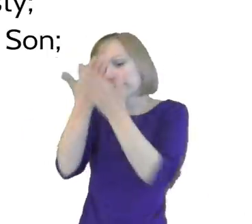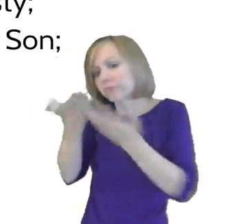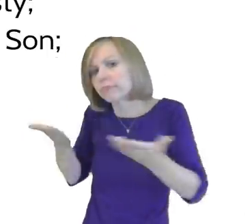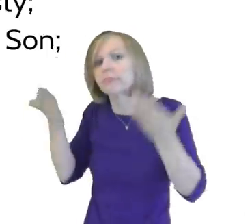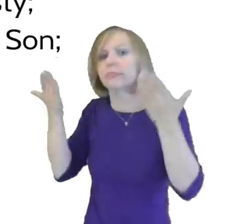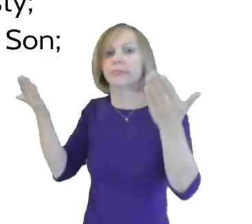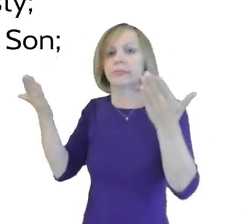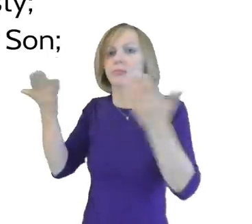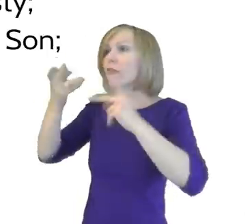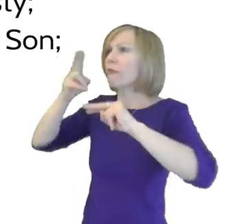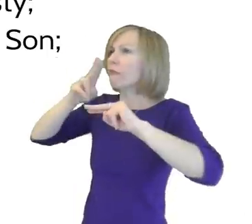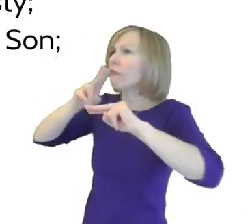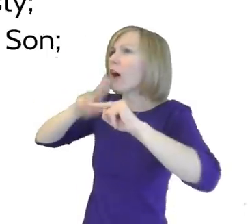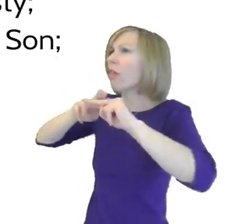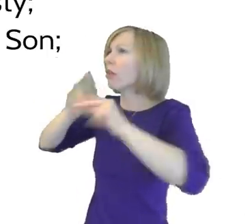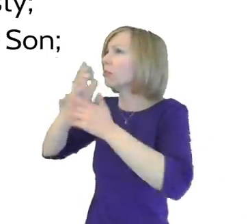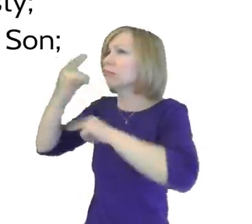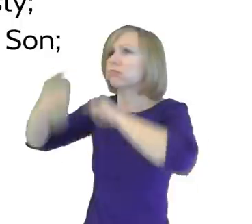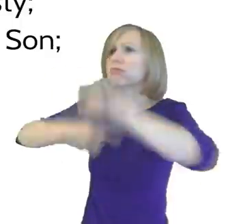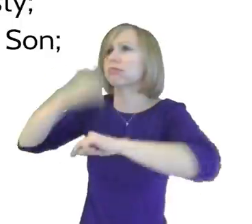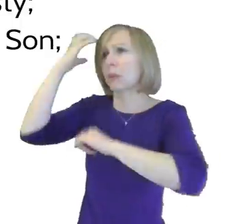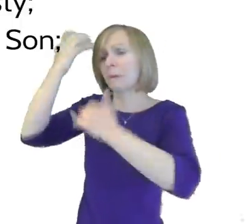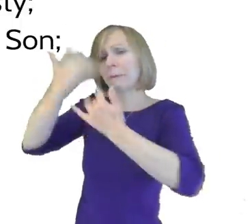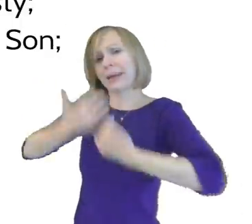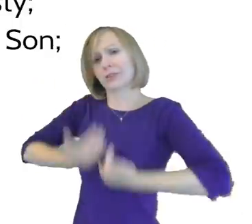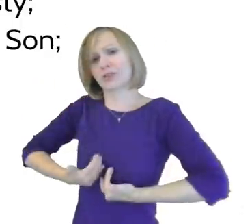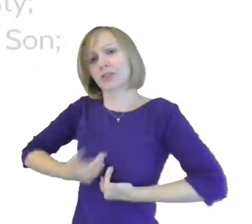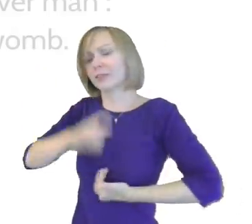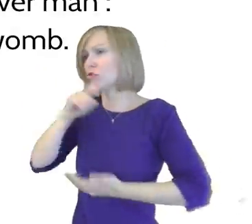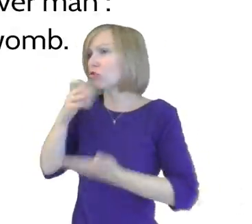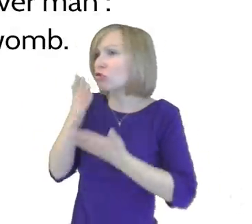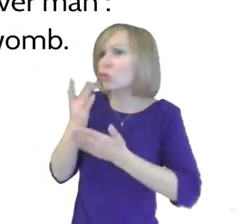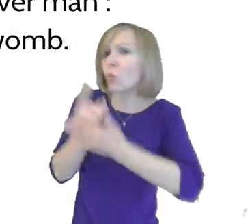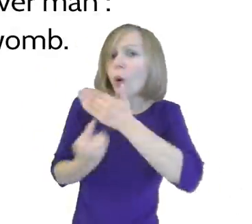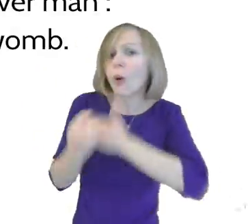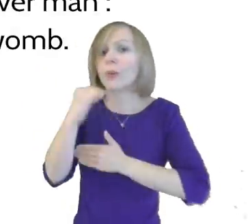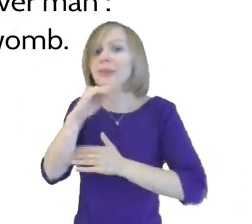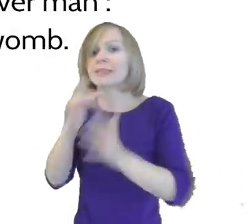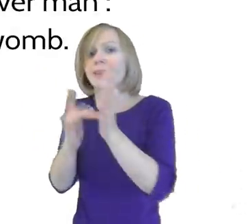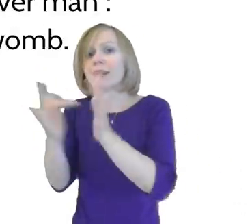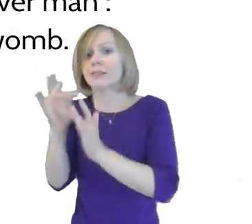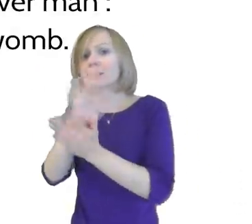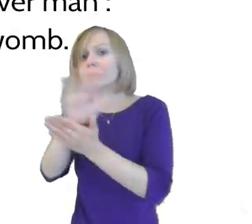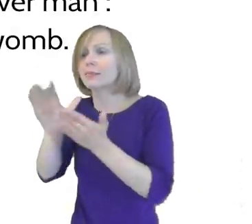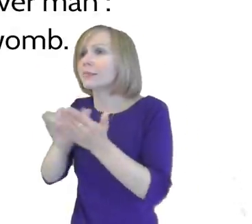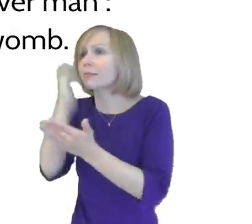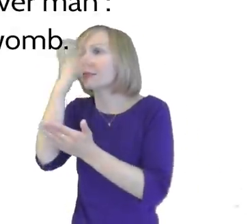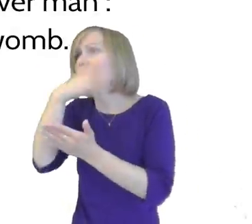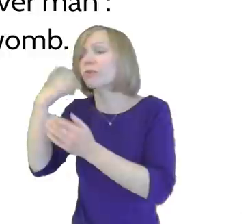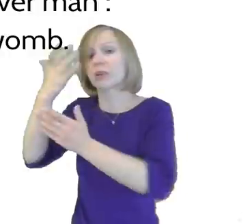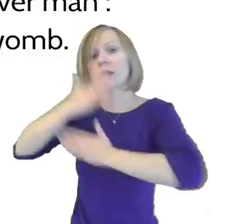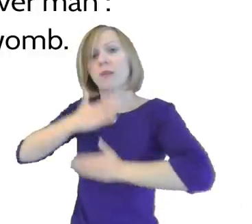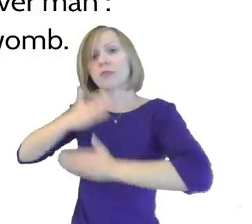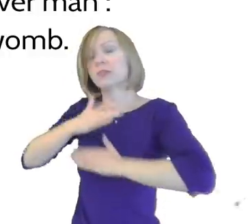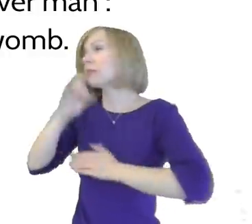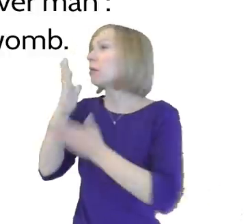thee, the Father of an infinite majesty, thine honourable, true and only Son, also the Holy Ghost, the Comforter. Thou